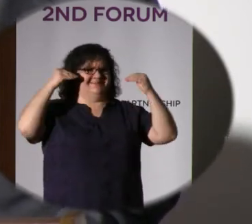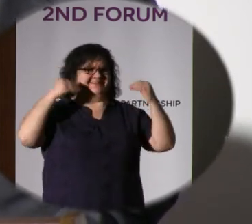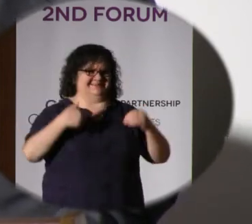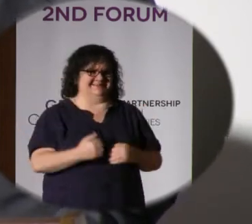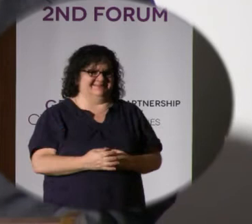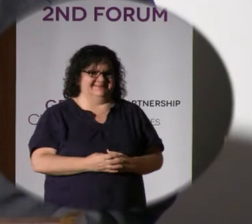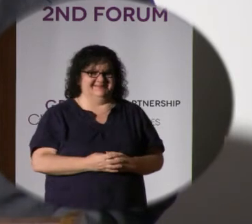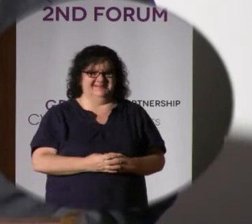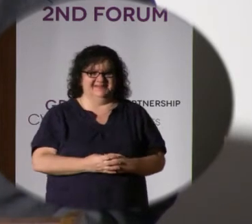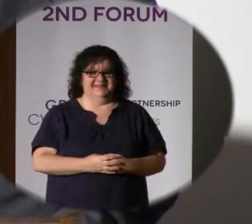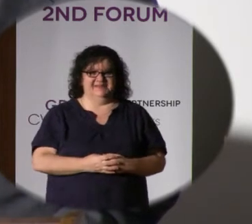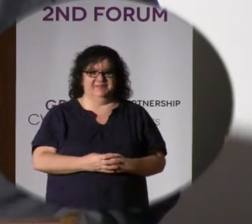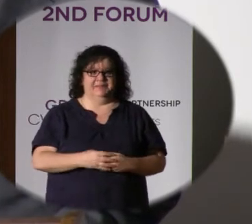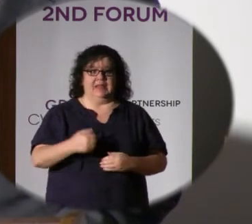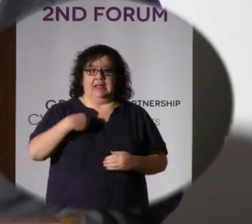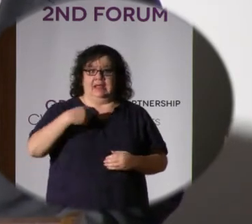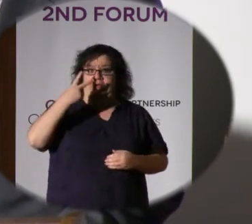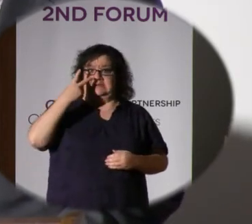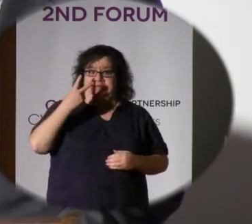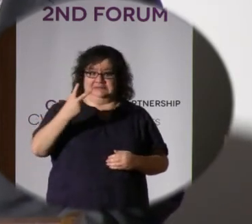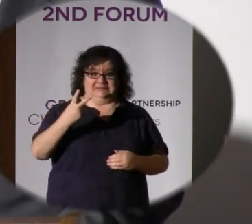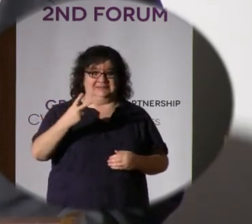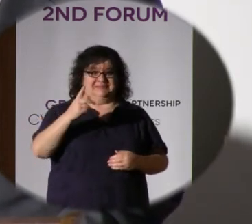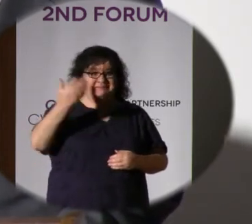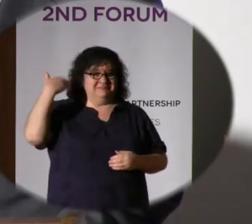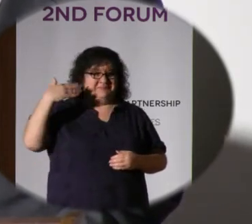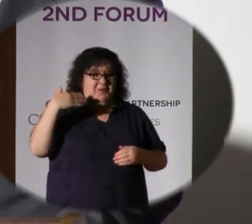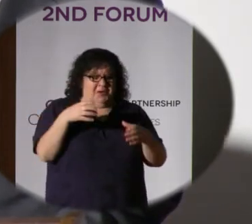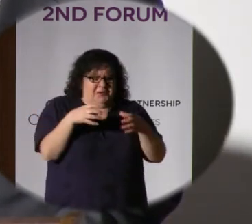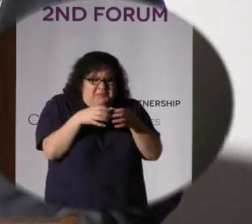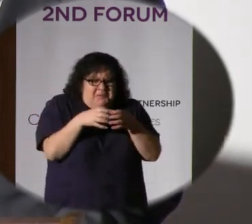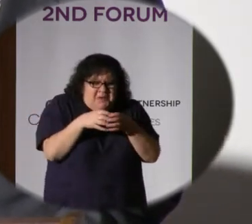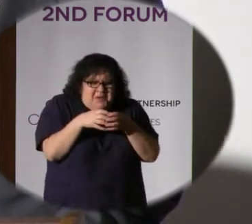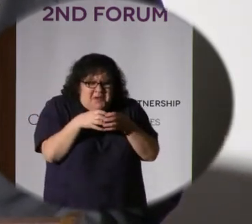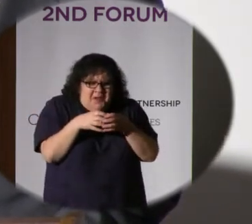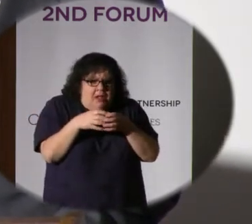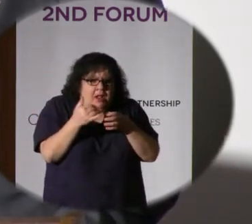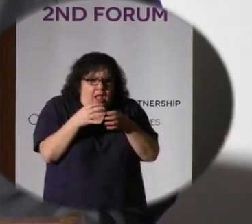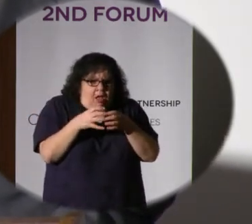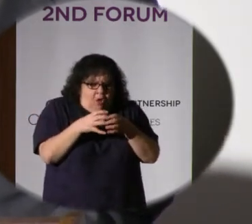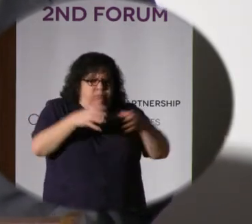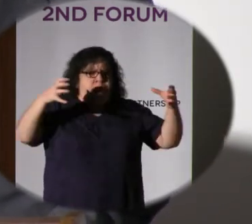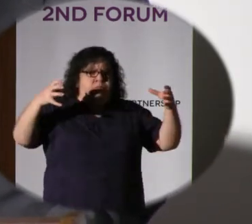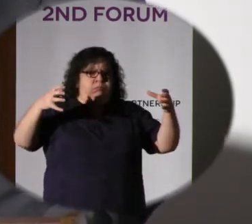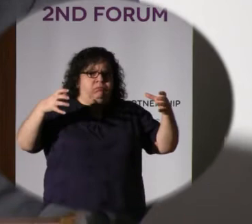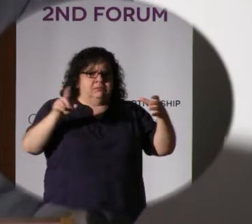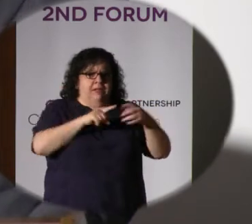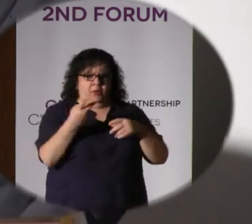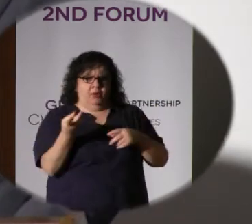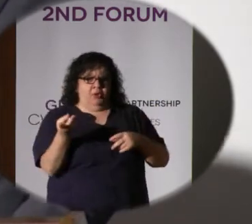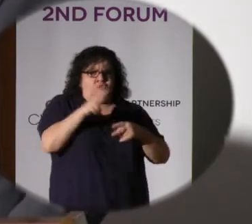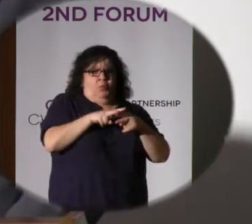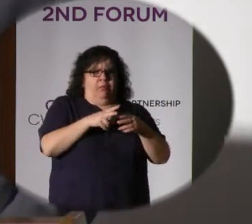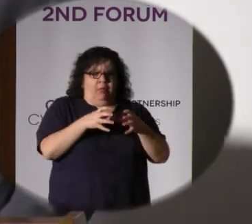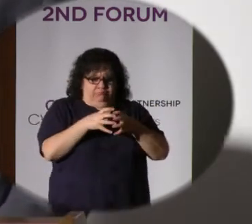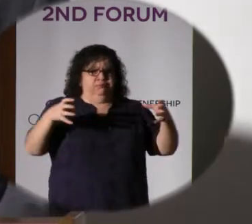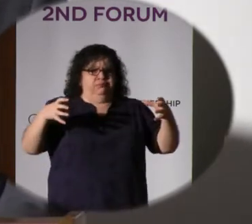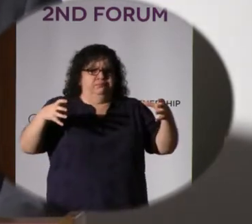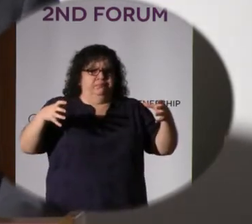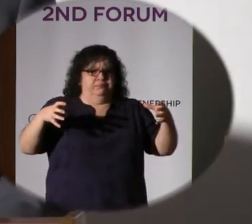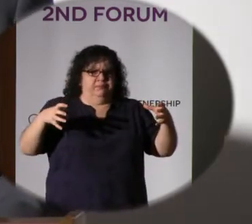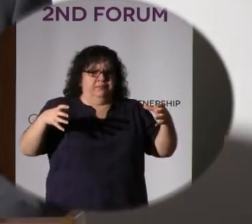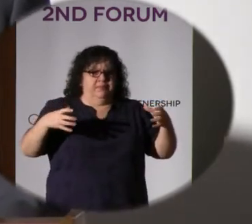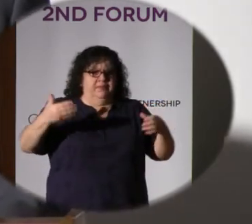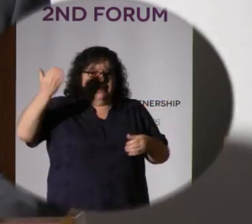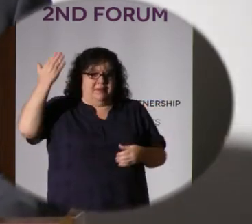2012, and now we have more than 500 members from